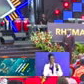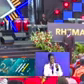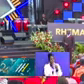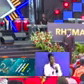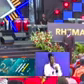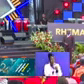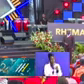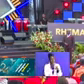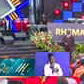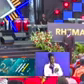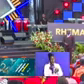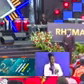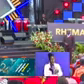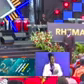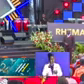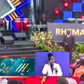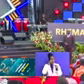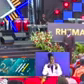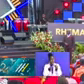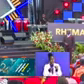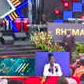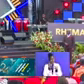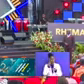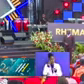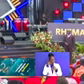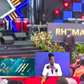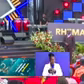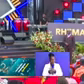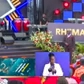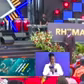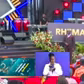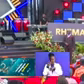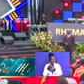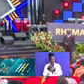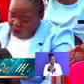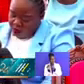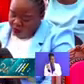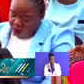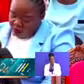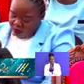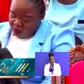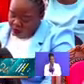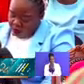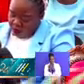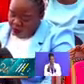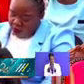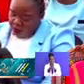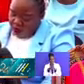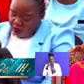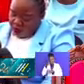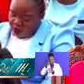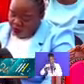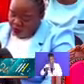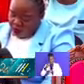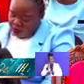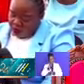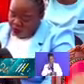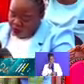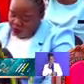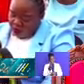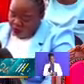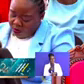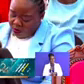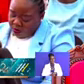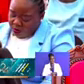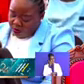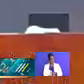for dignity's sake I remember many years ago I enter a nation and I I I I began to prophesy and I said I